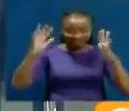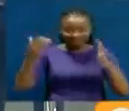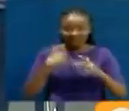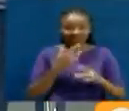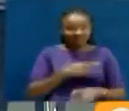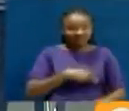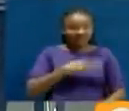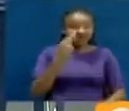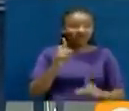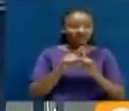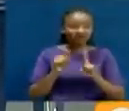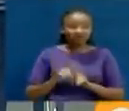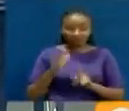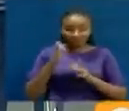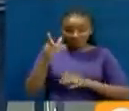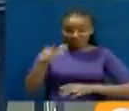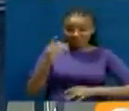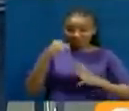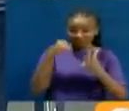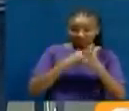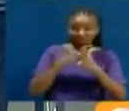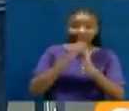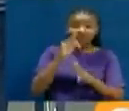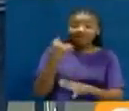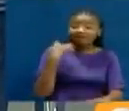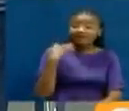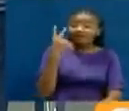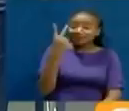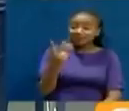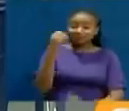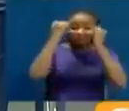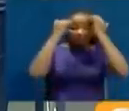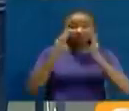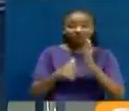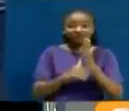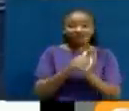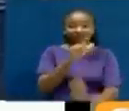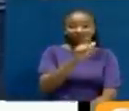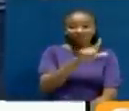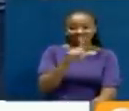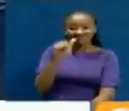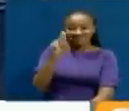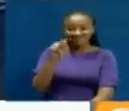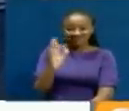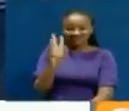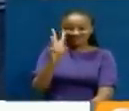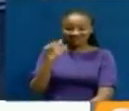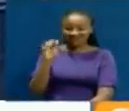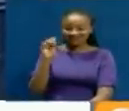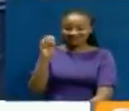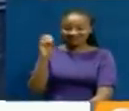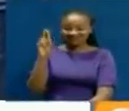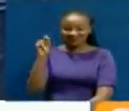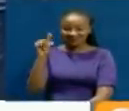to a story of triumph of adversity now. And the second top student in KCSE was Allan Wasonga Udoma, who's also here from Agoro